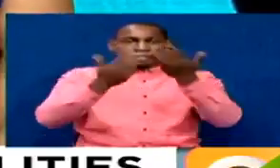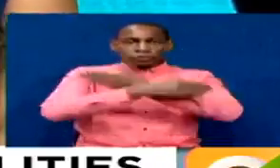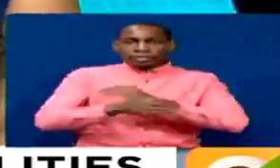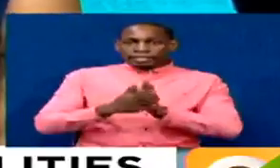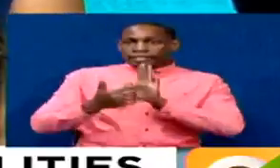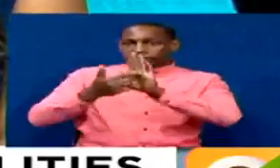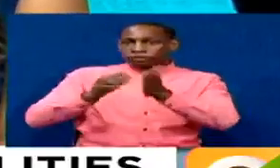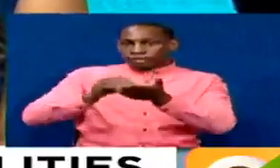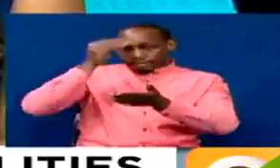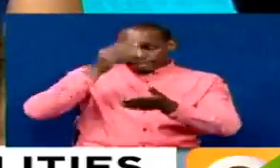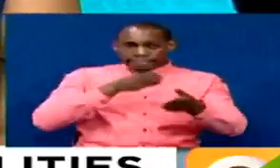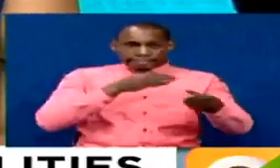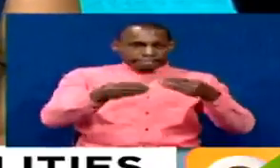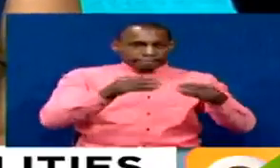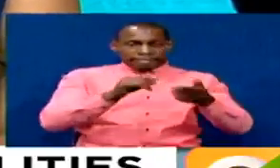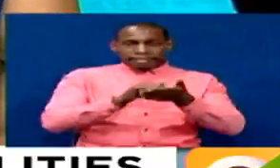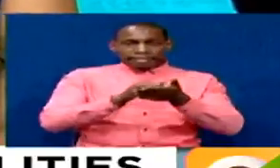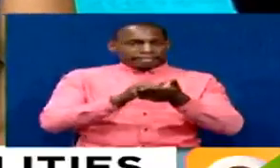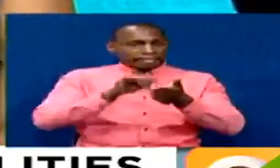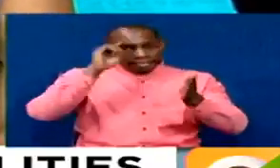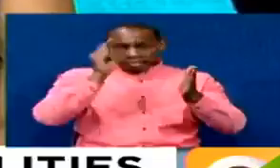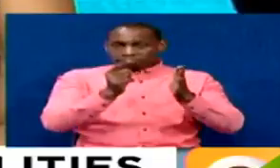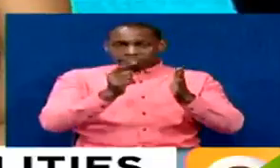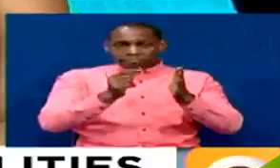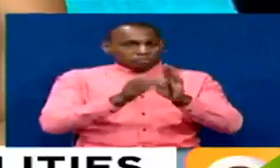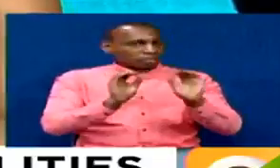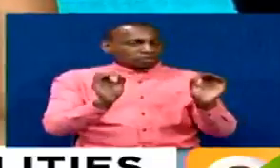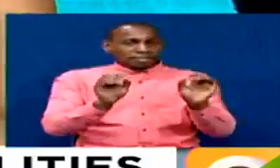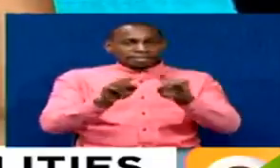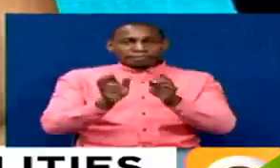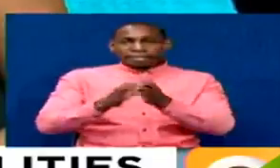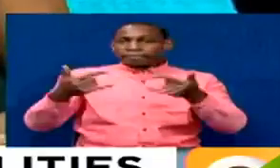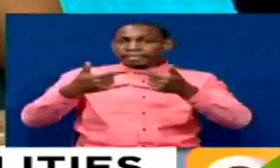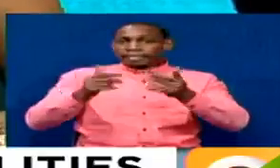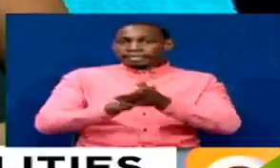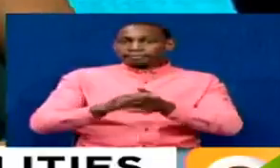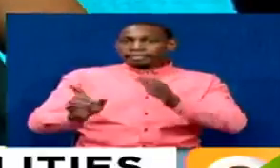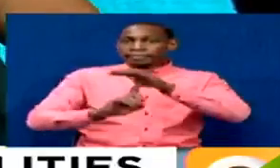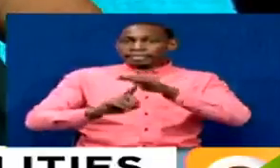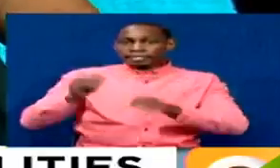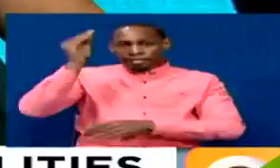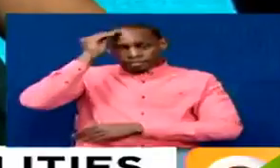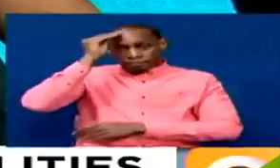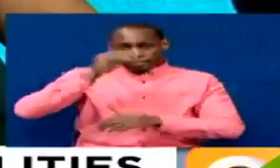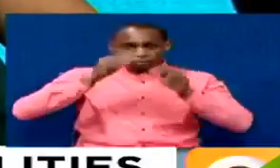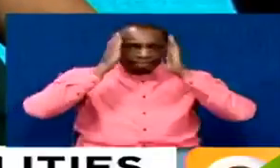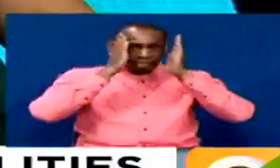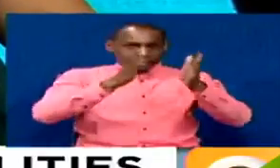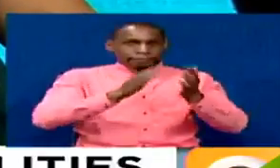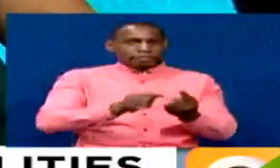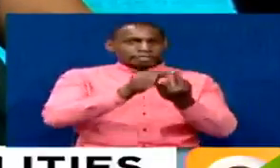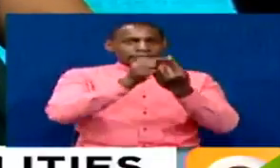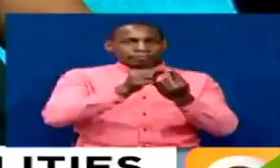Tonight, a look at learning disorders that go unidentified and the gaps in the Ministry of Education's focus